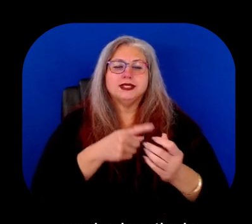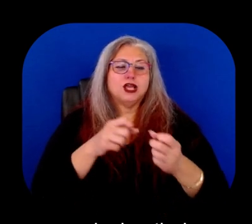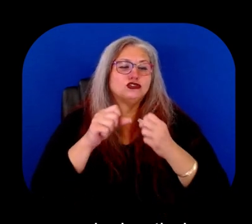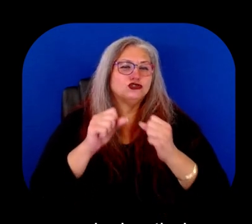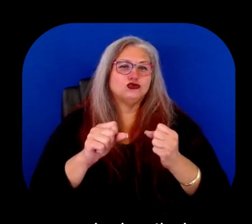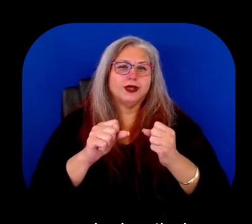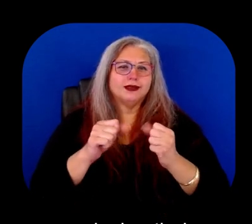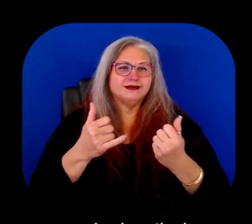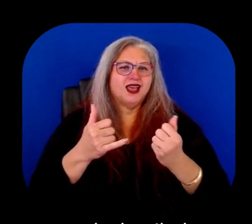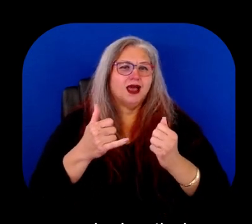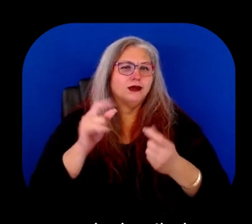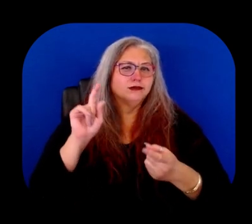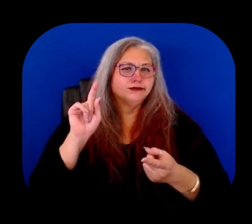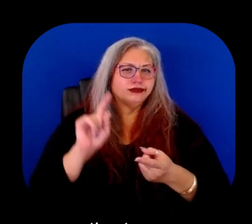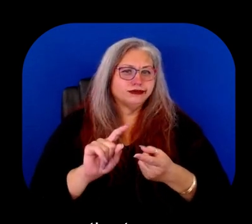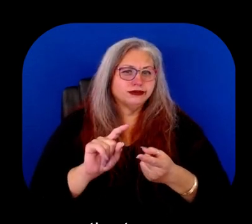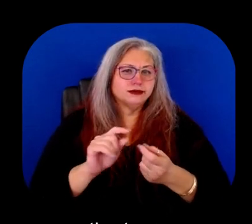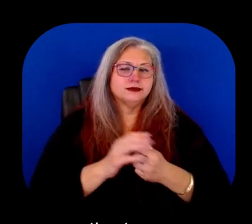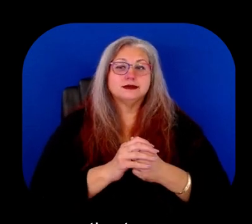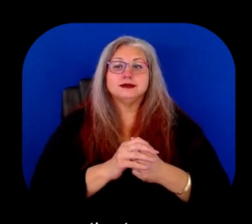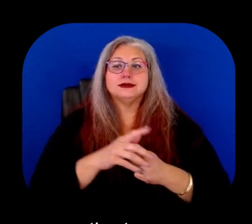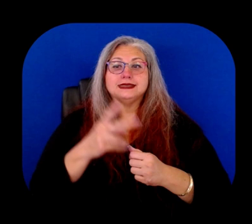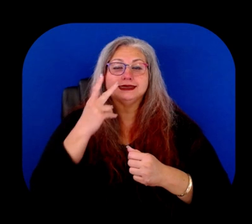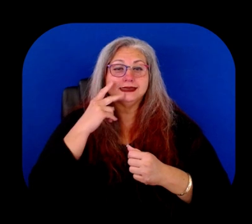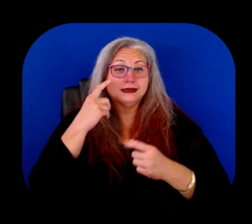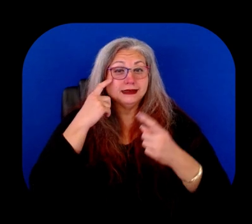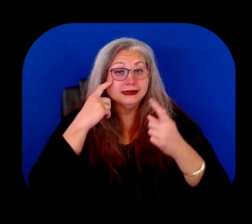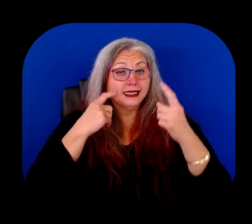their strength, and the tears